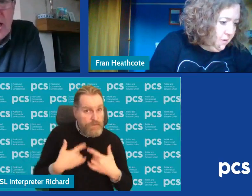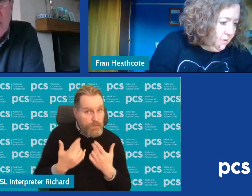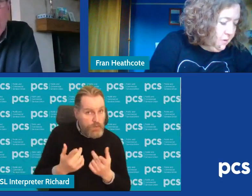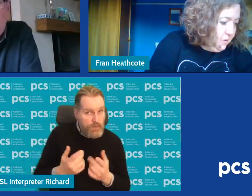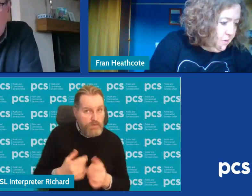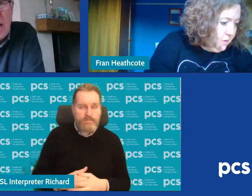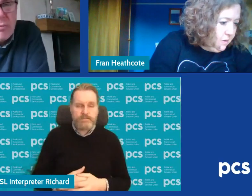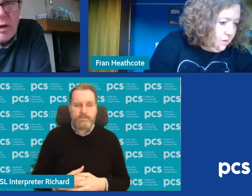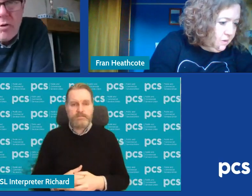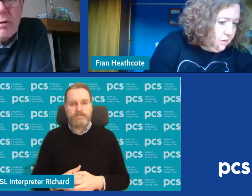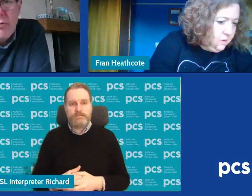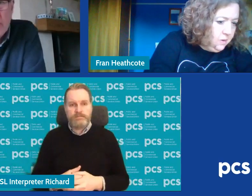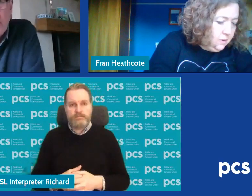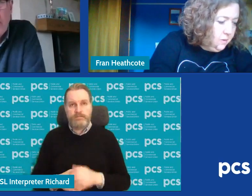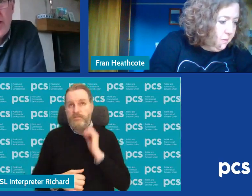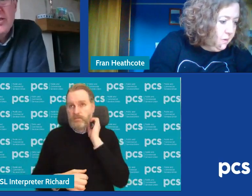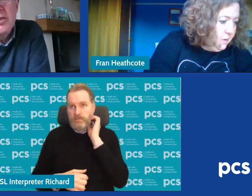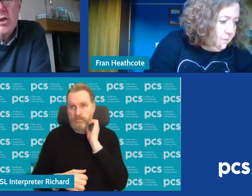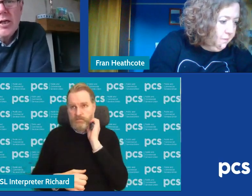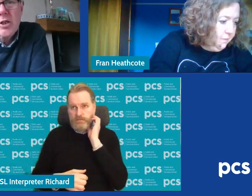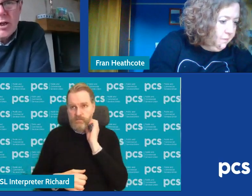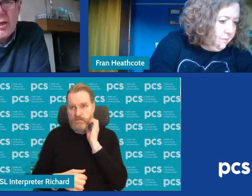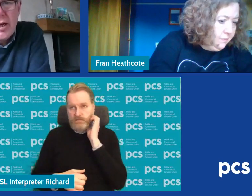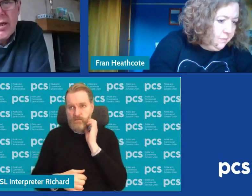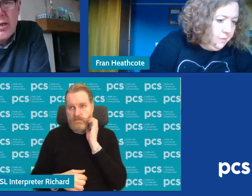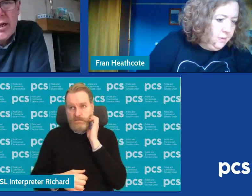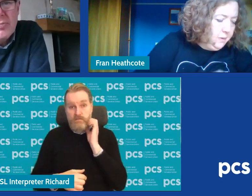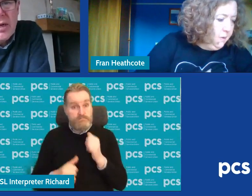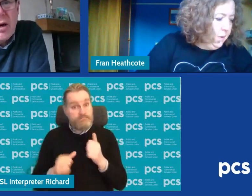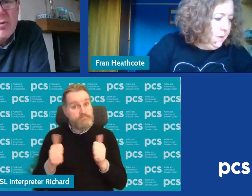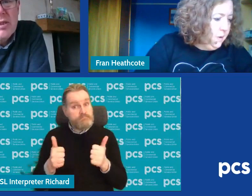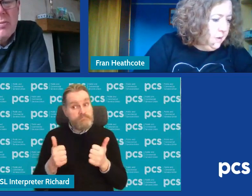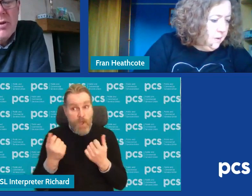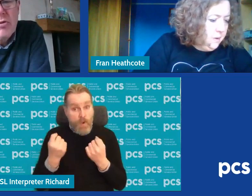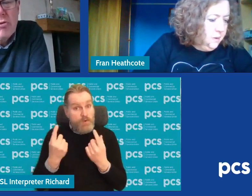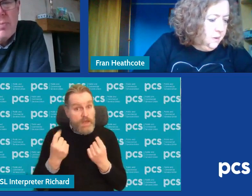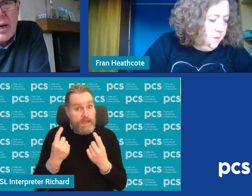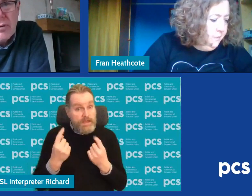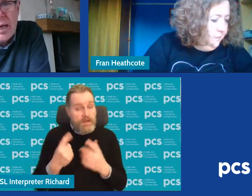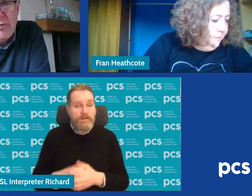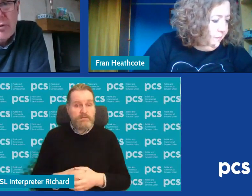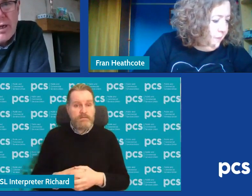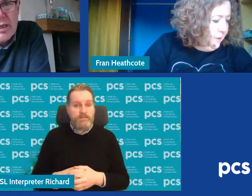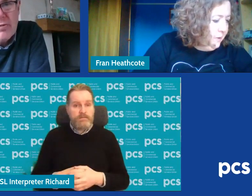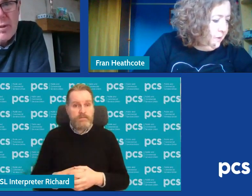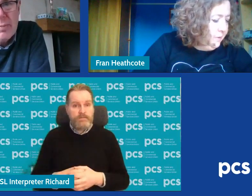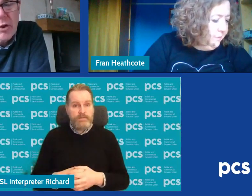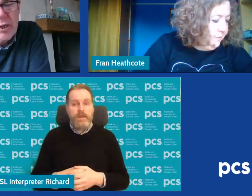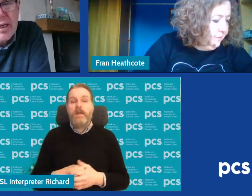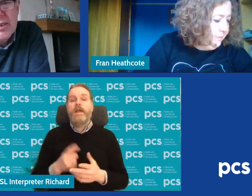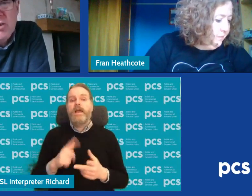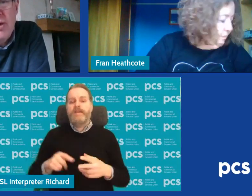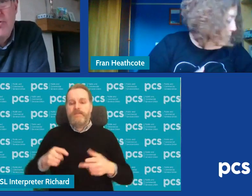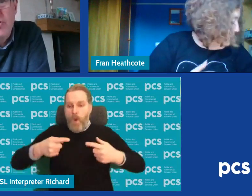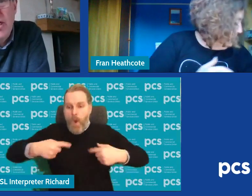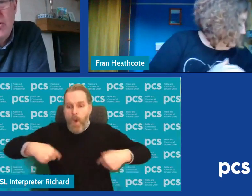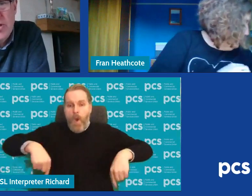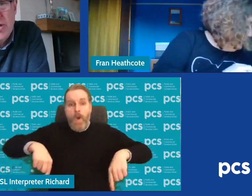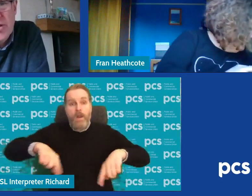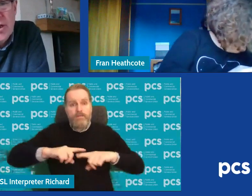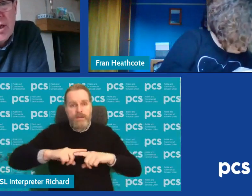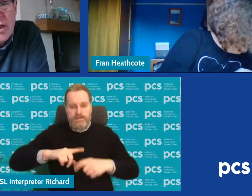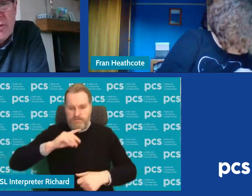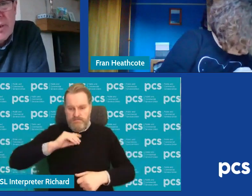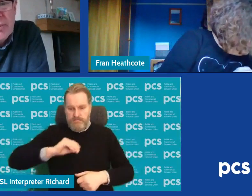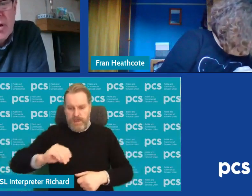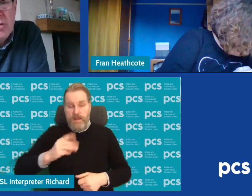So I'm really grateful for that suggestion. Obviously, the £3 levy rate is for people earning less than